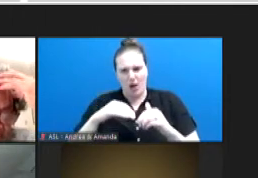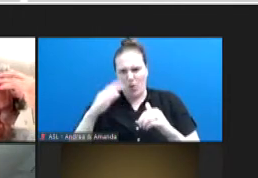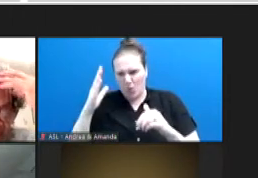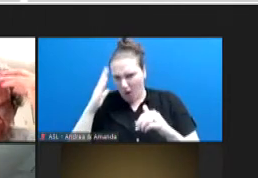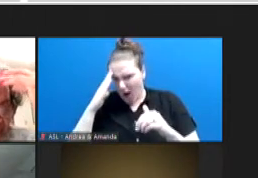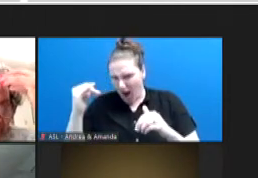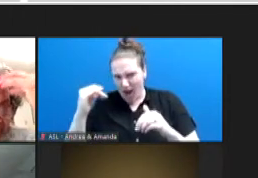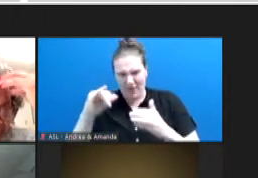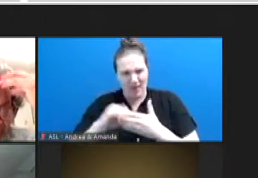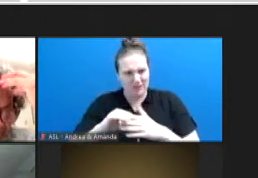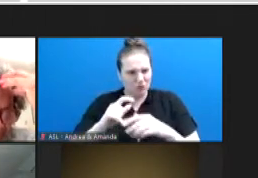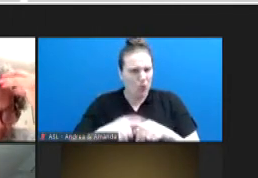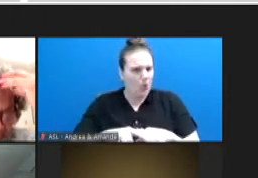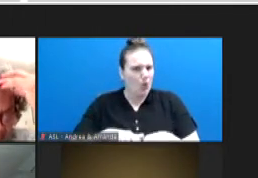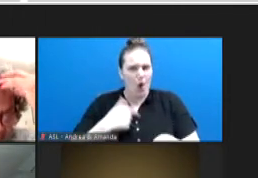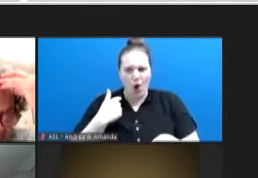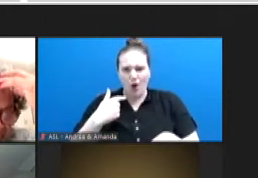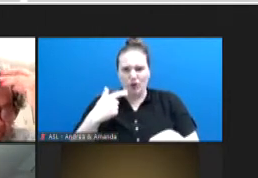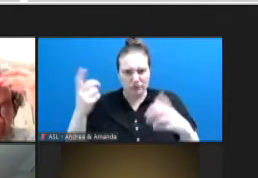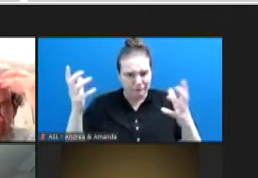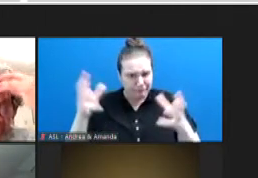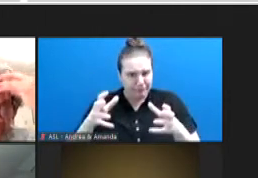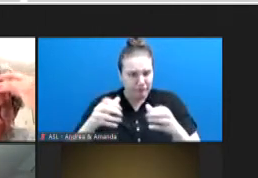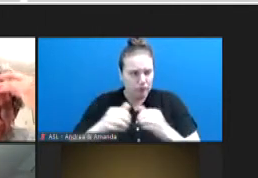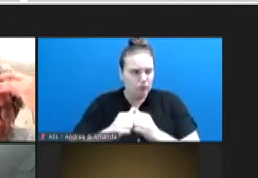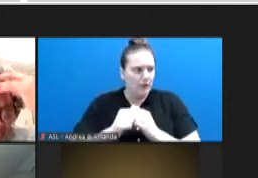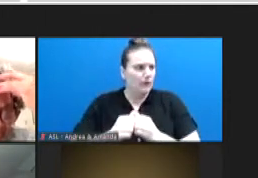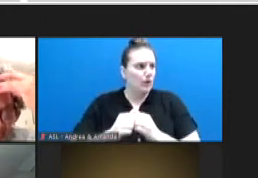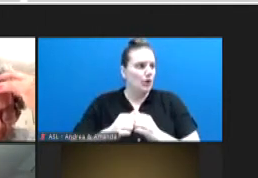taken so long to get this together?